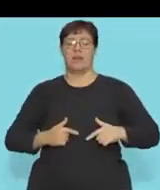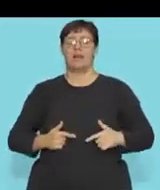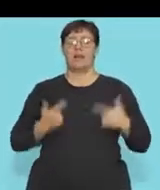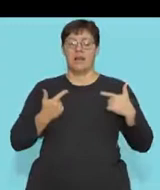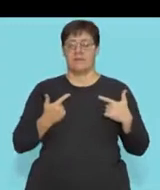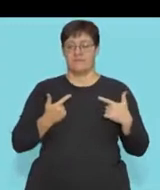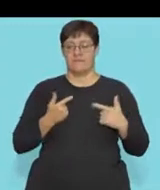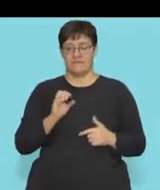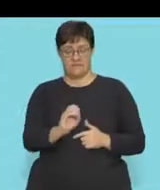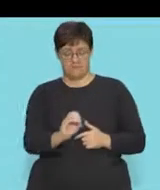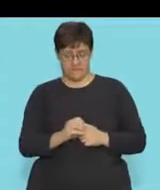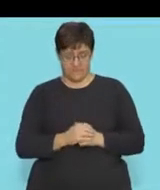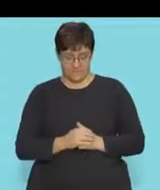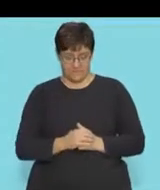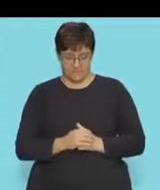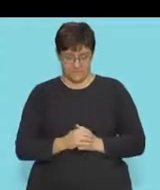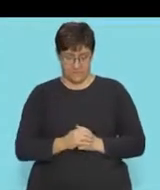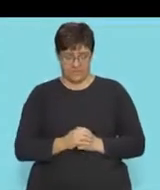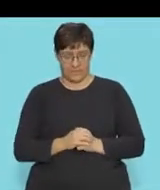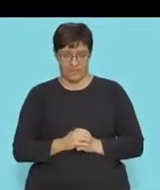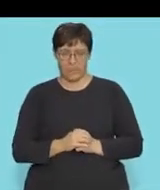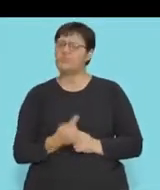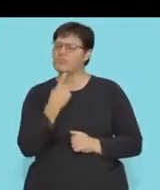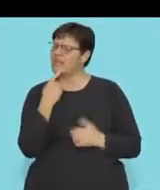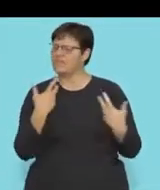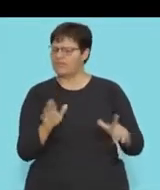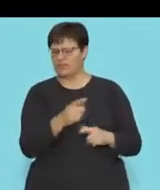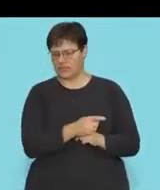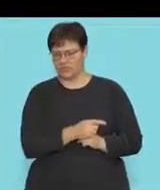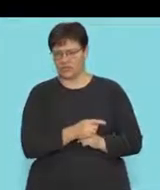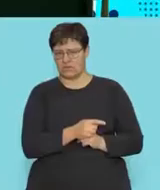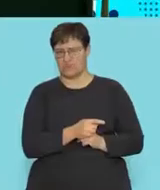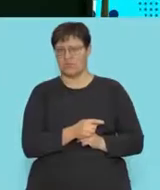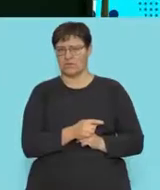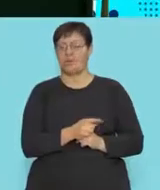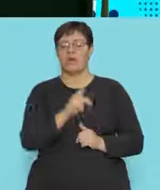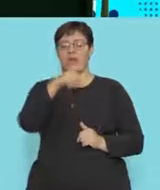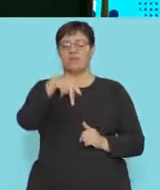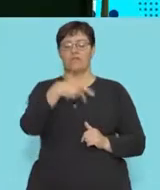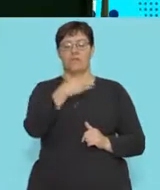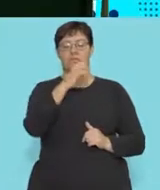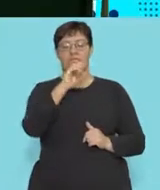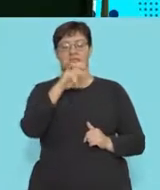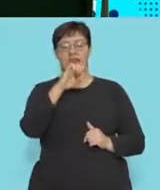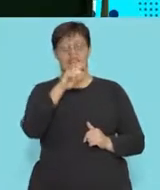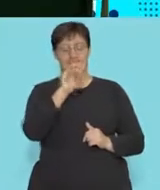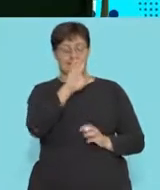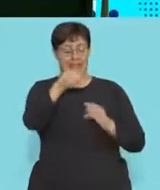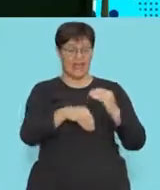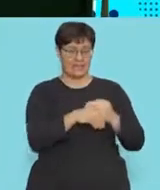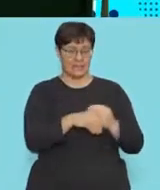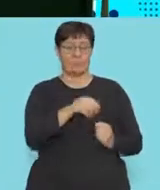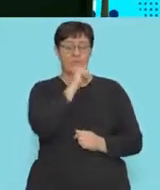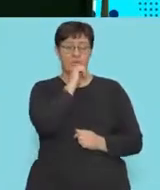organisms? I've mentioned this a few times. I've spoken about the process of a phosphate being added on, and I use the